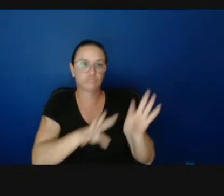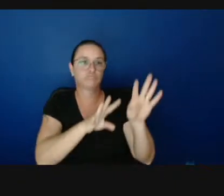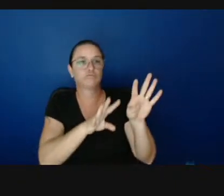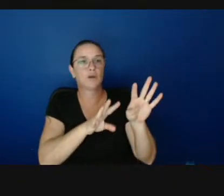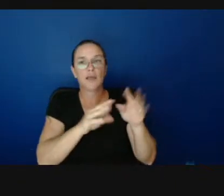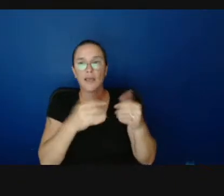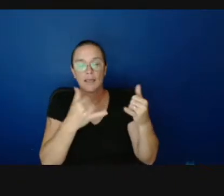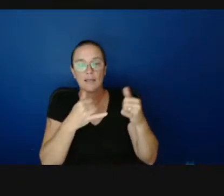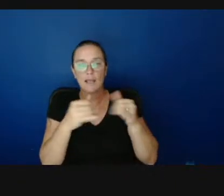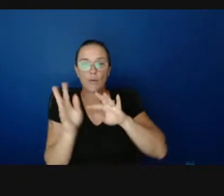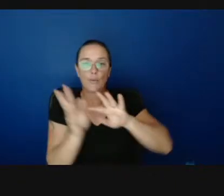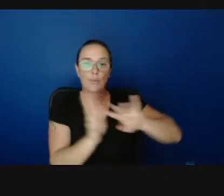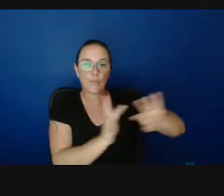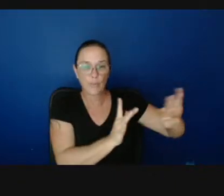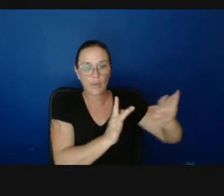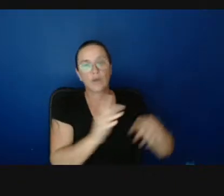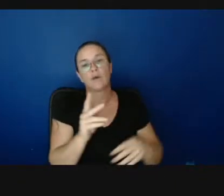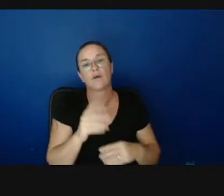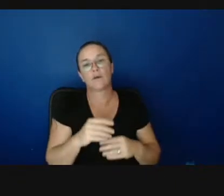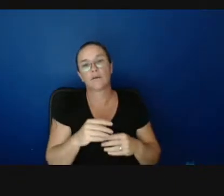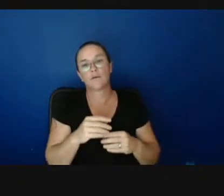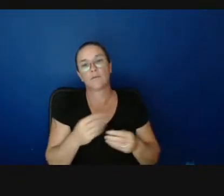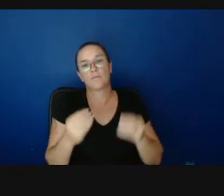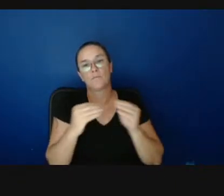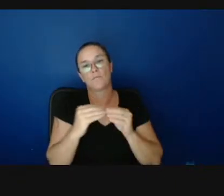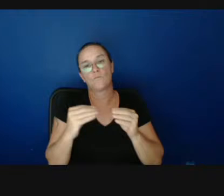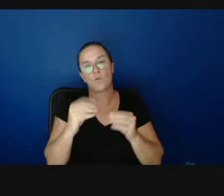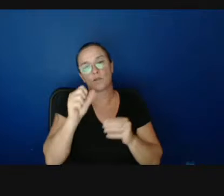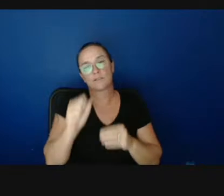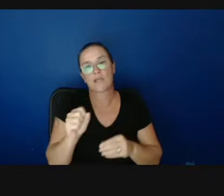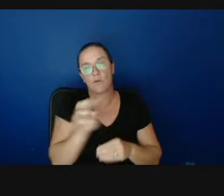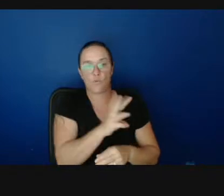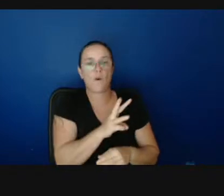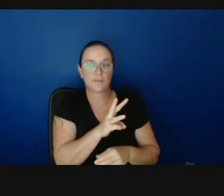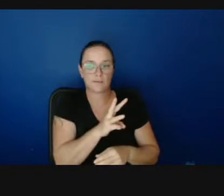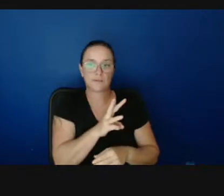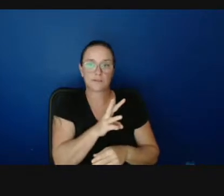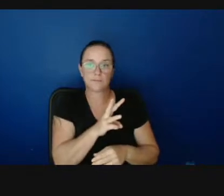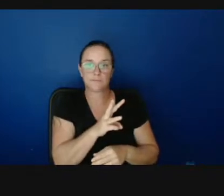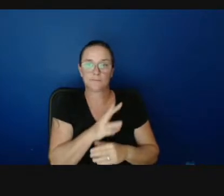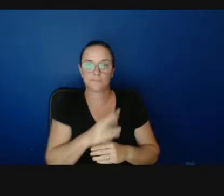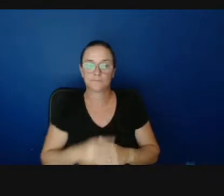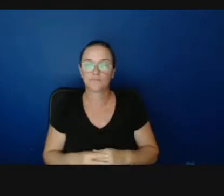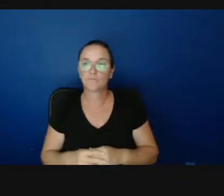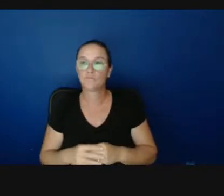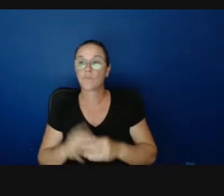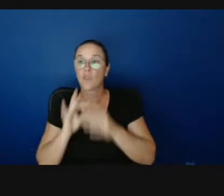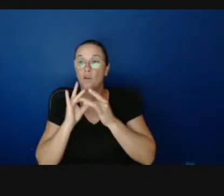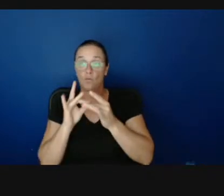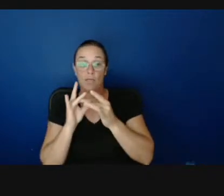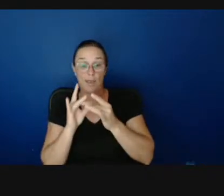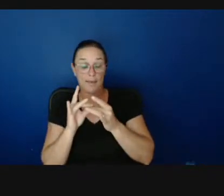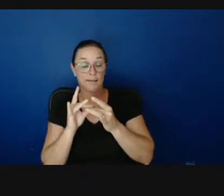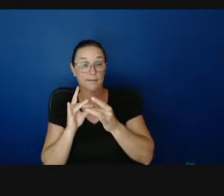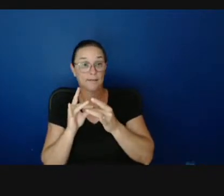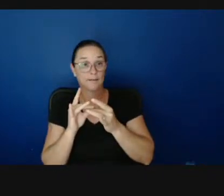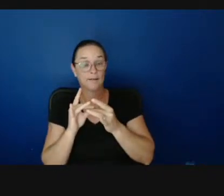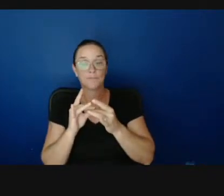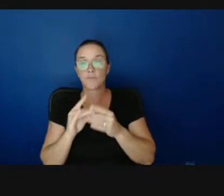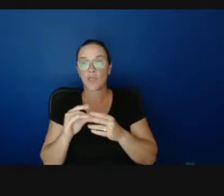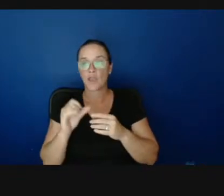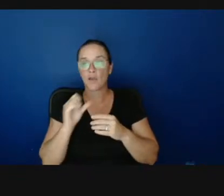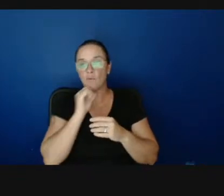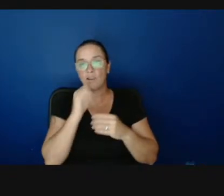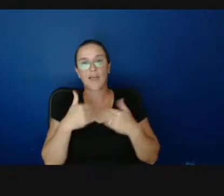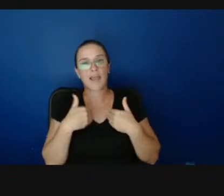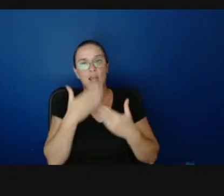taking more our traditional kind of southwest directions. And related to that is that we haven't had a good emission rate